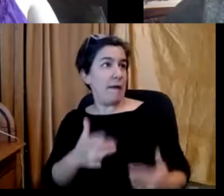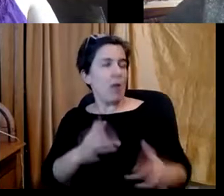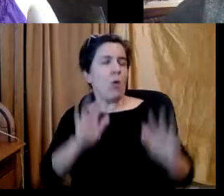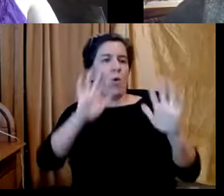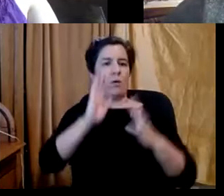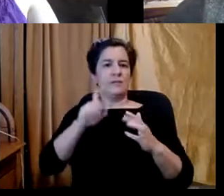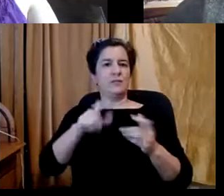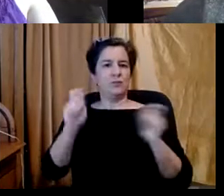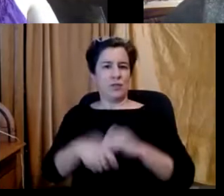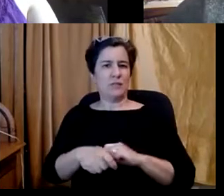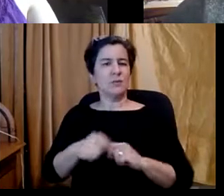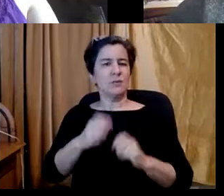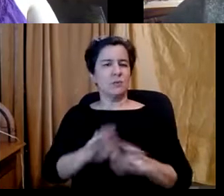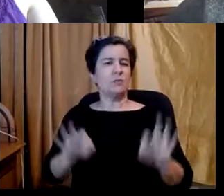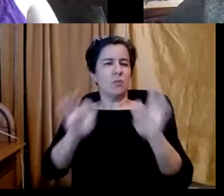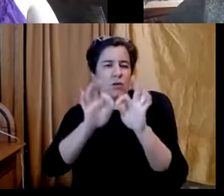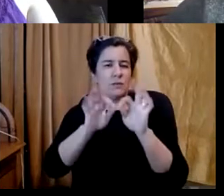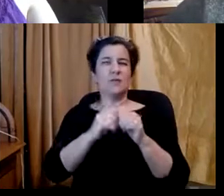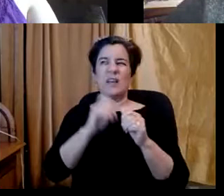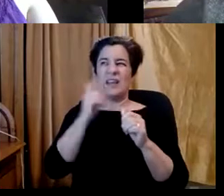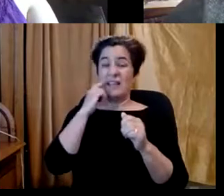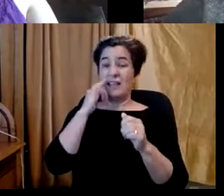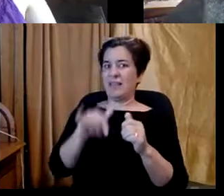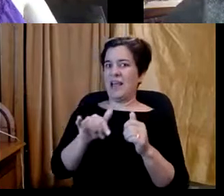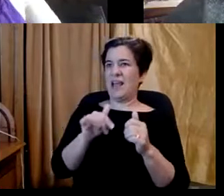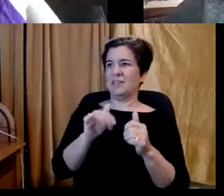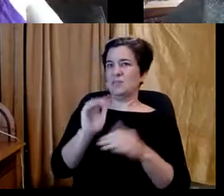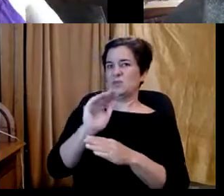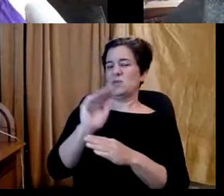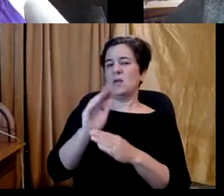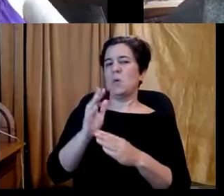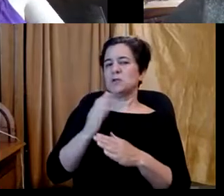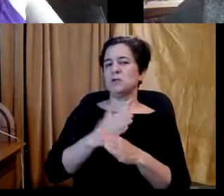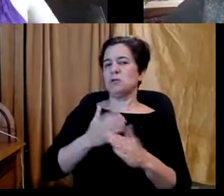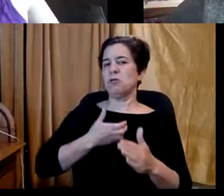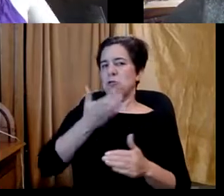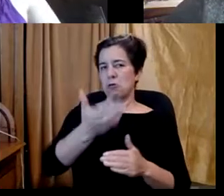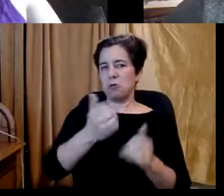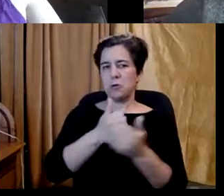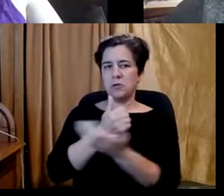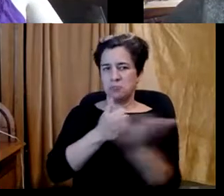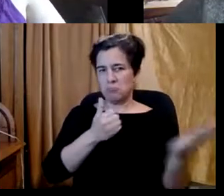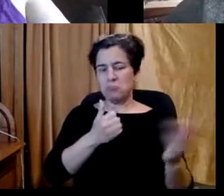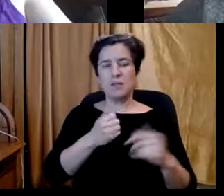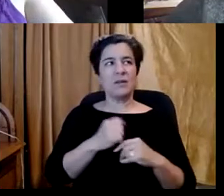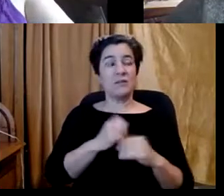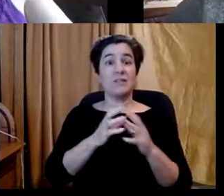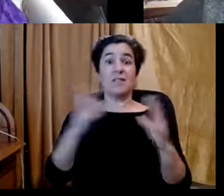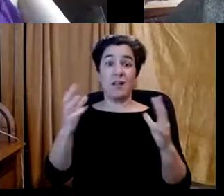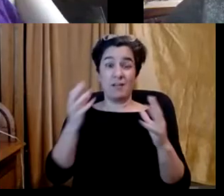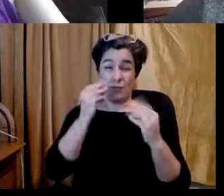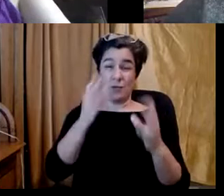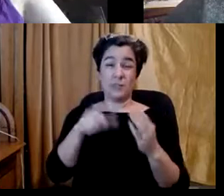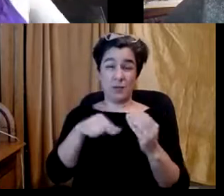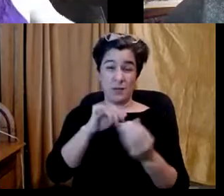Yeah. I think those are the big things that I wanted to get across and share. Just so much to say about this. And I study with a